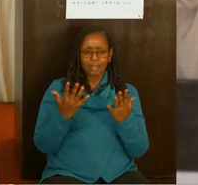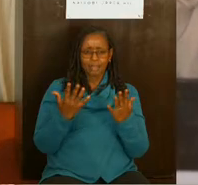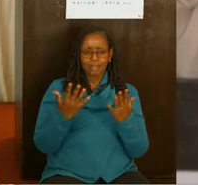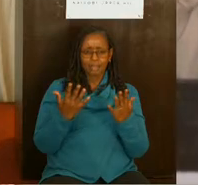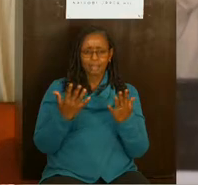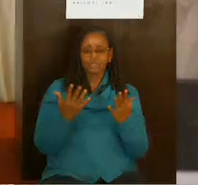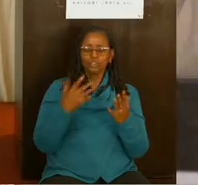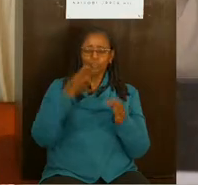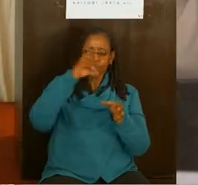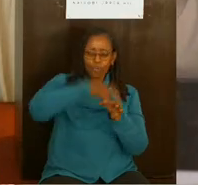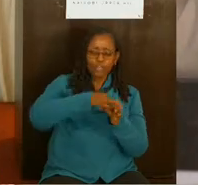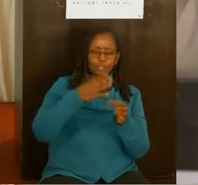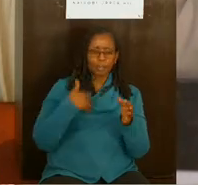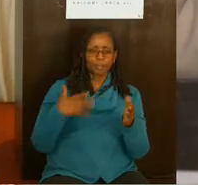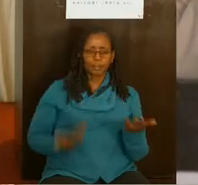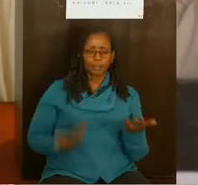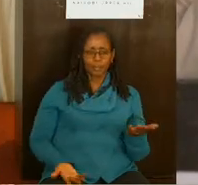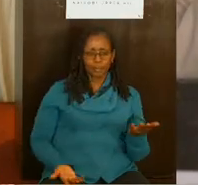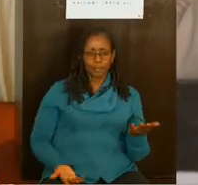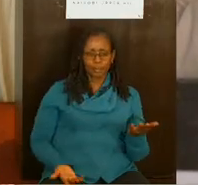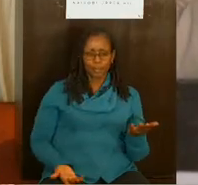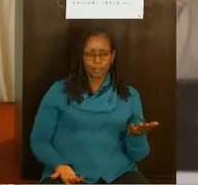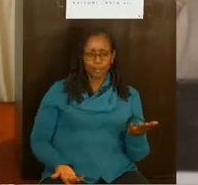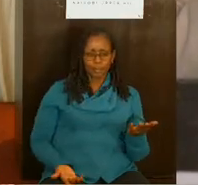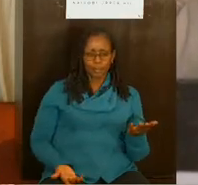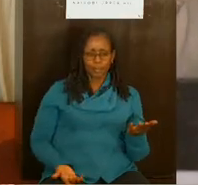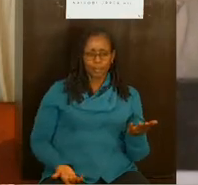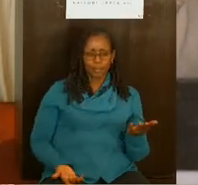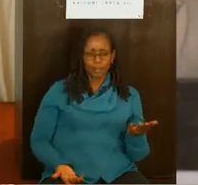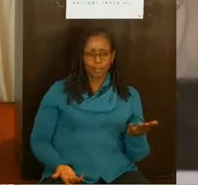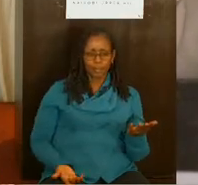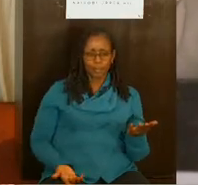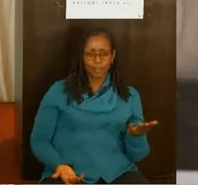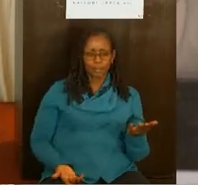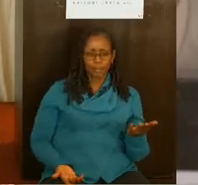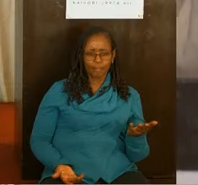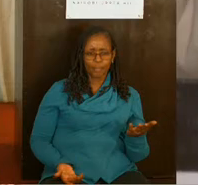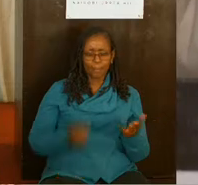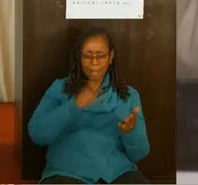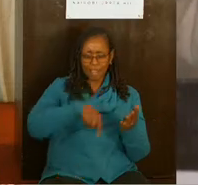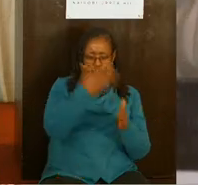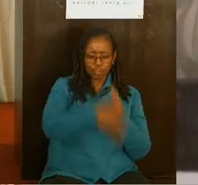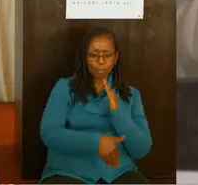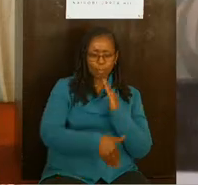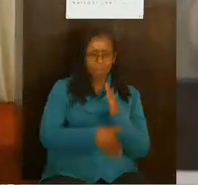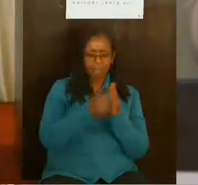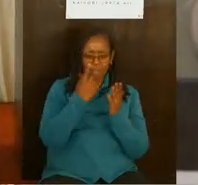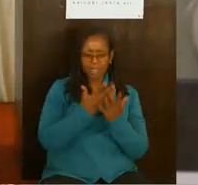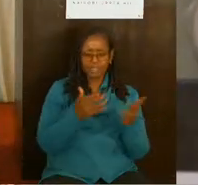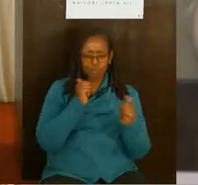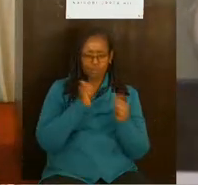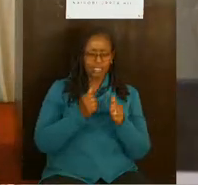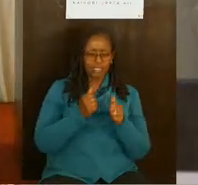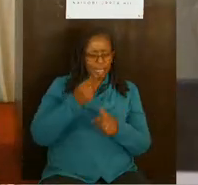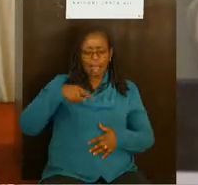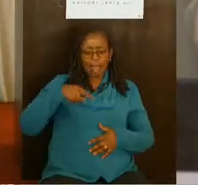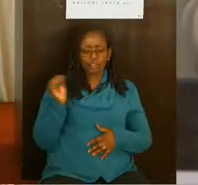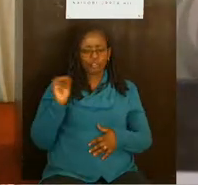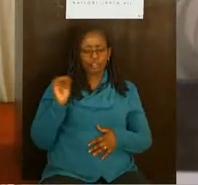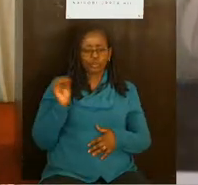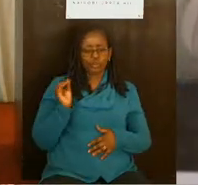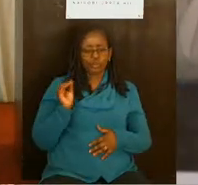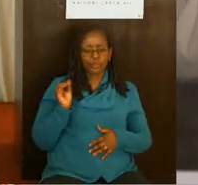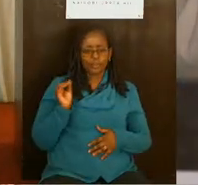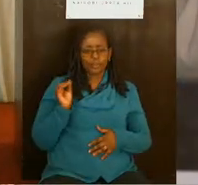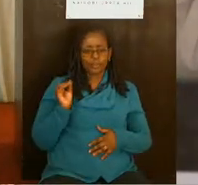the leadership in place because we vote for the leaders so we have to stop things that are not right using our